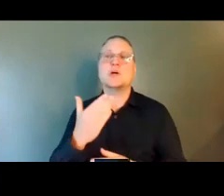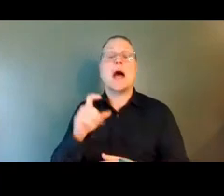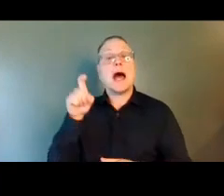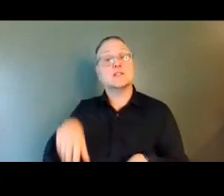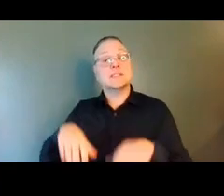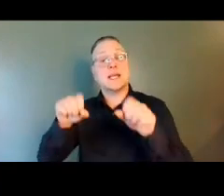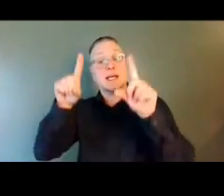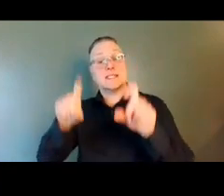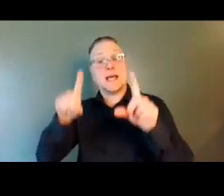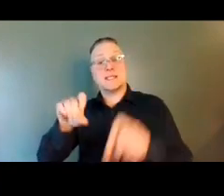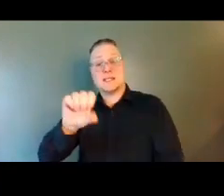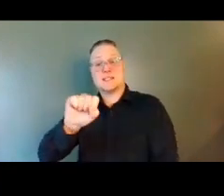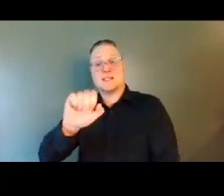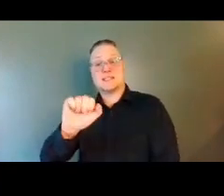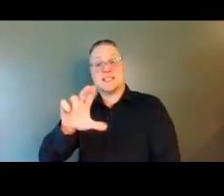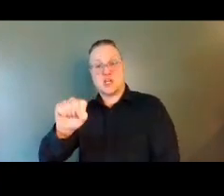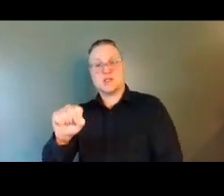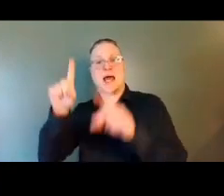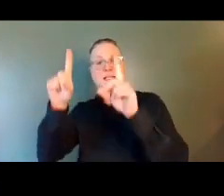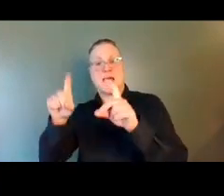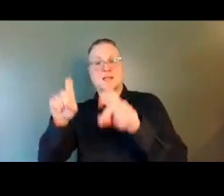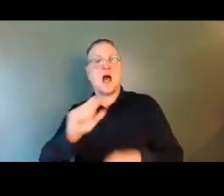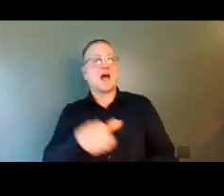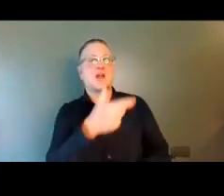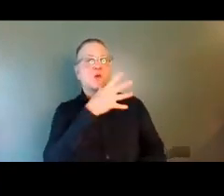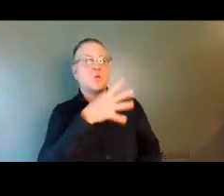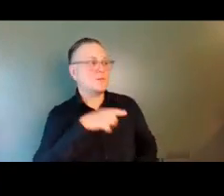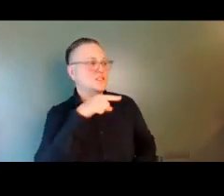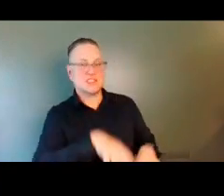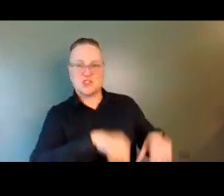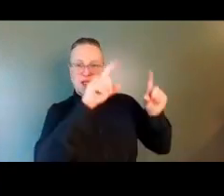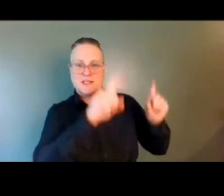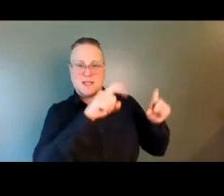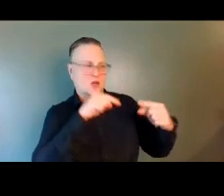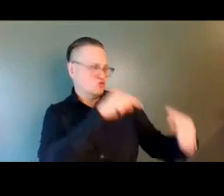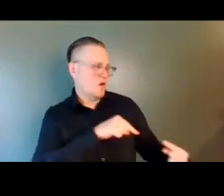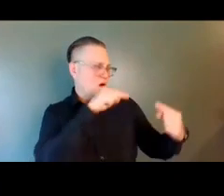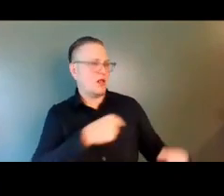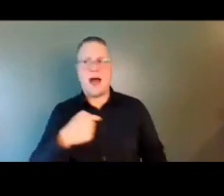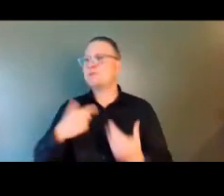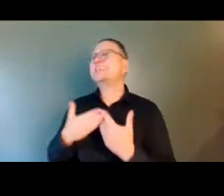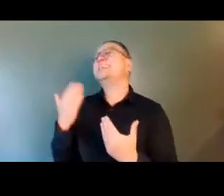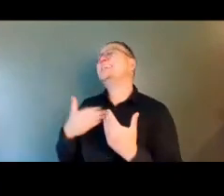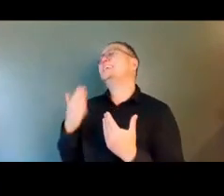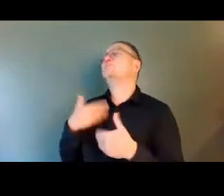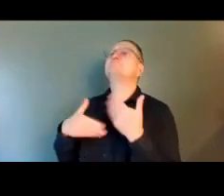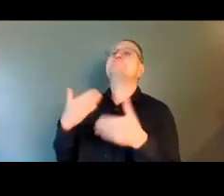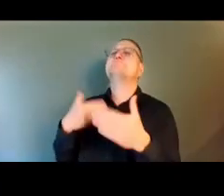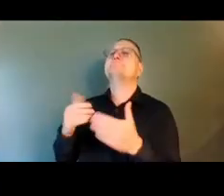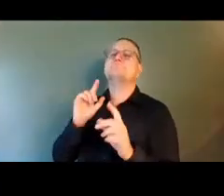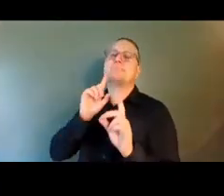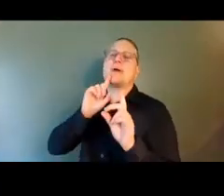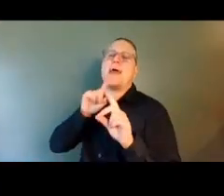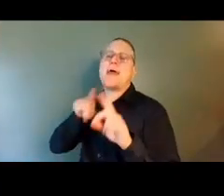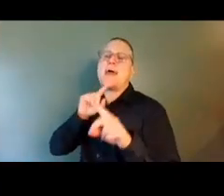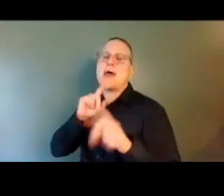was flying through the test, like flying through it. She was struggling. And then I saw the supervisor, the woman interviewing me, take her